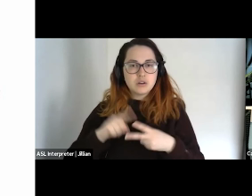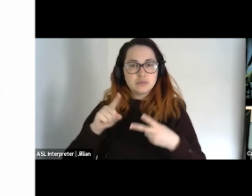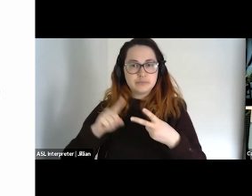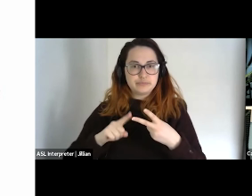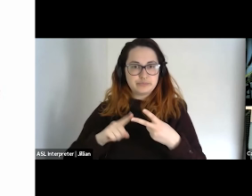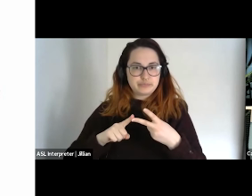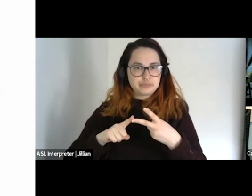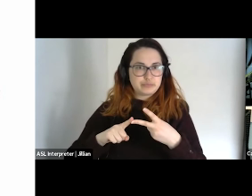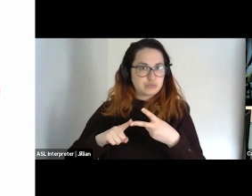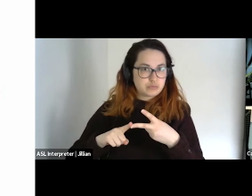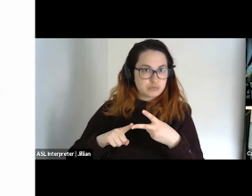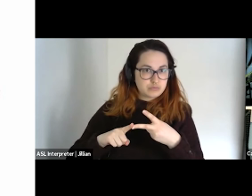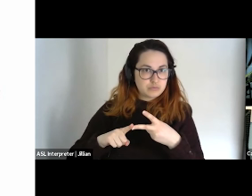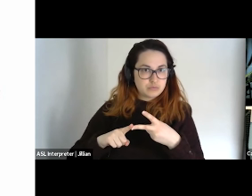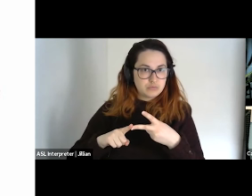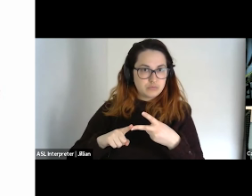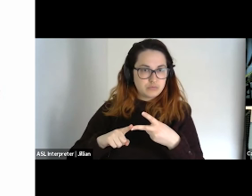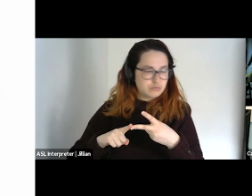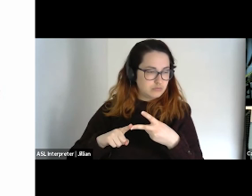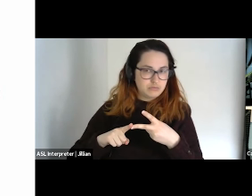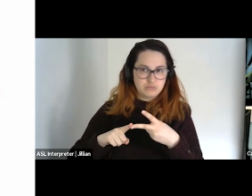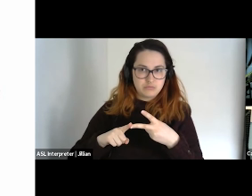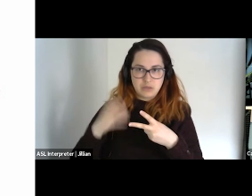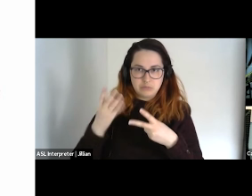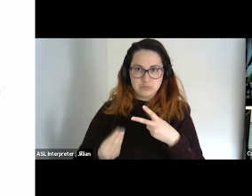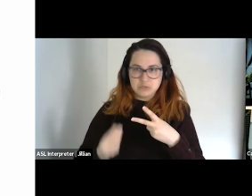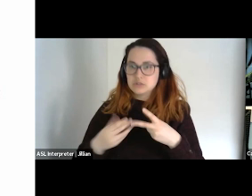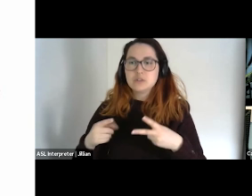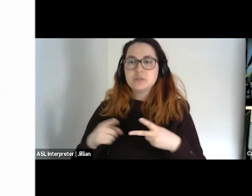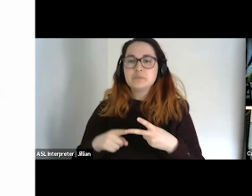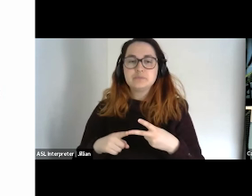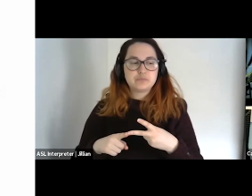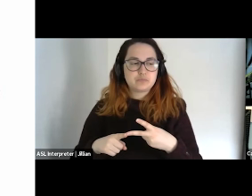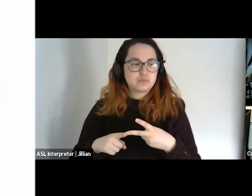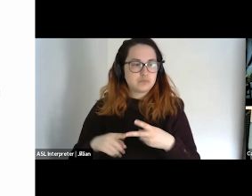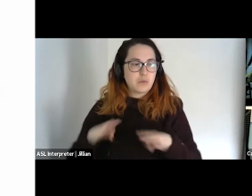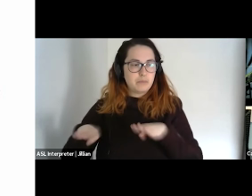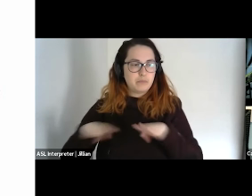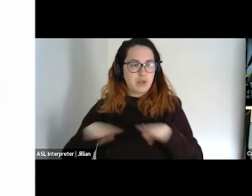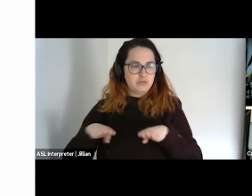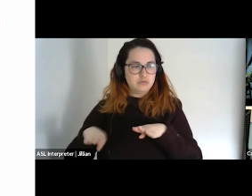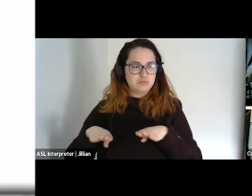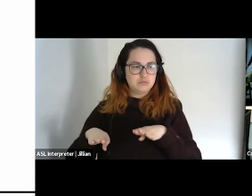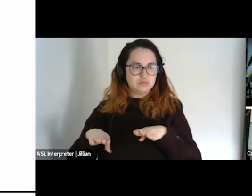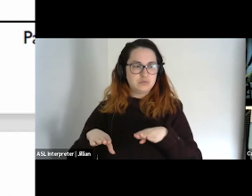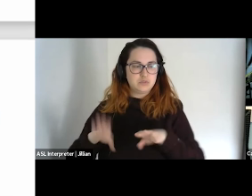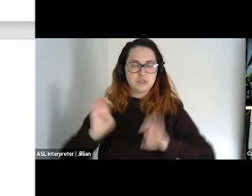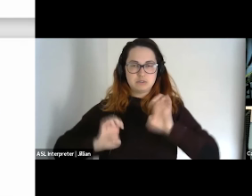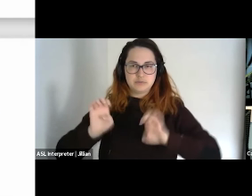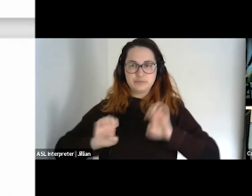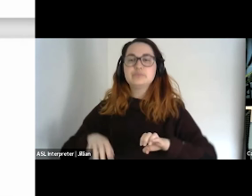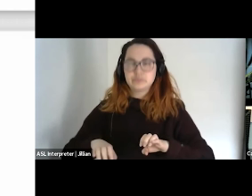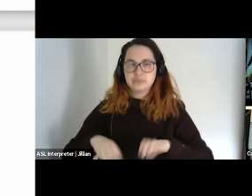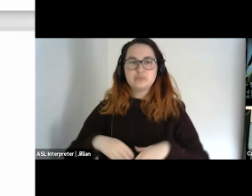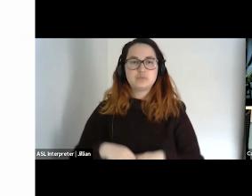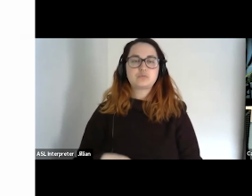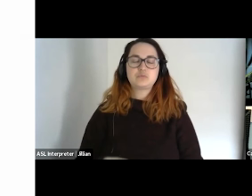can use these two pieces. Then we'll summarize this module, and I'll open up for some more